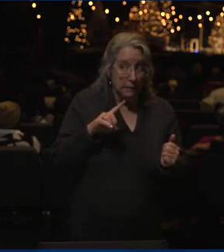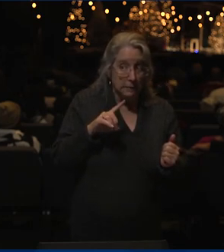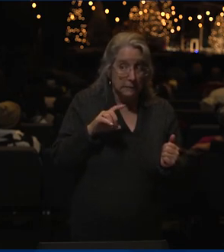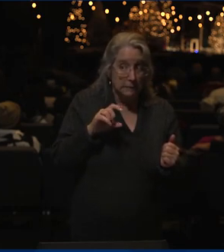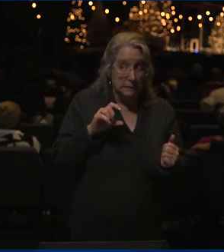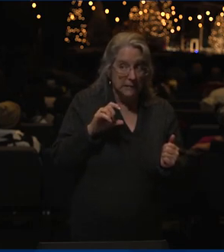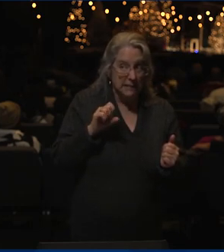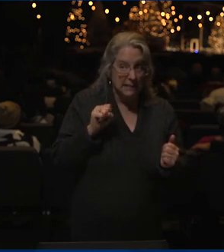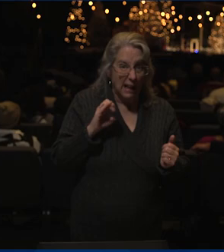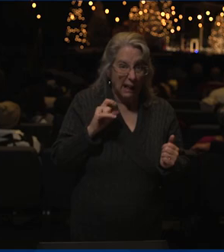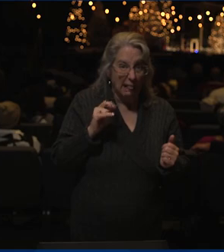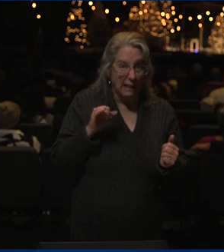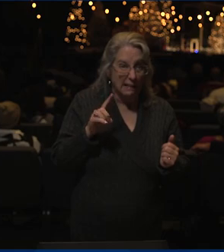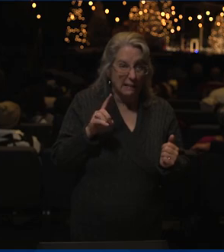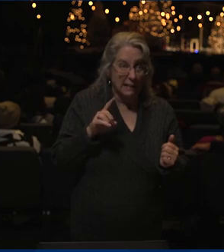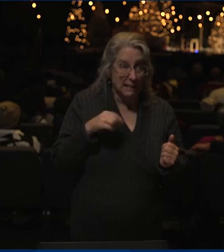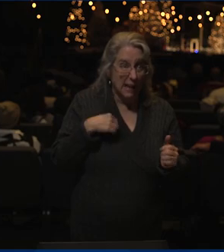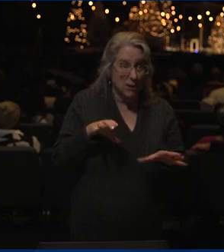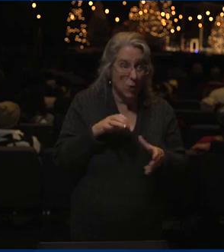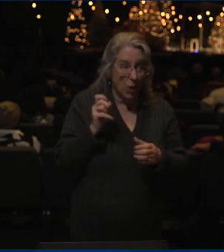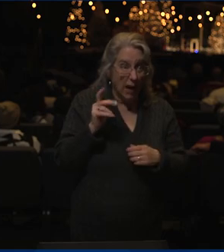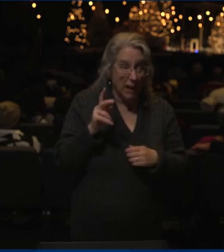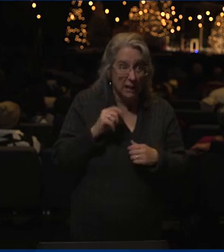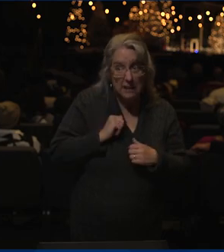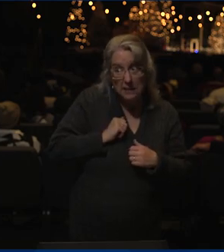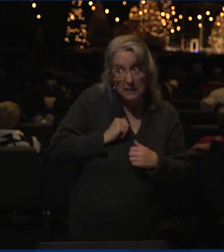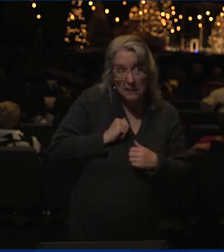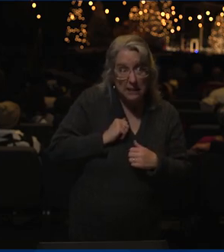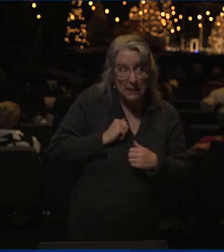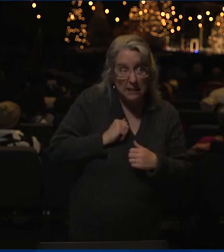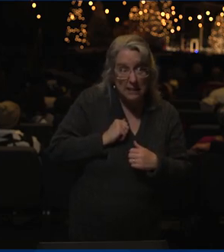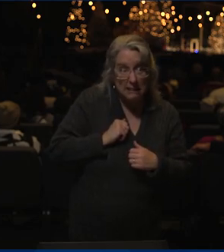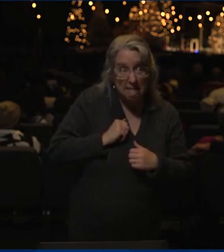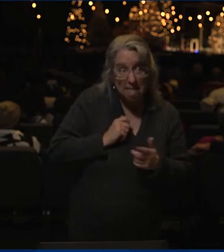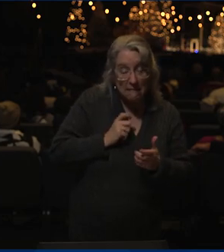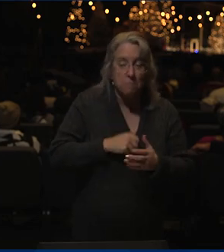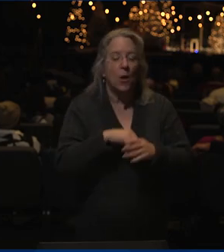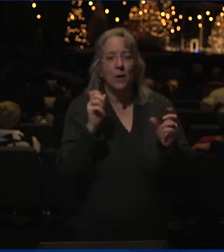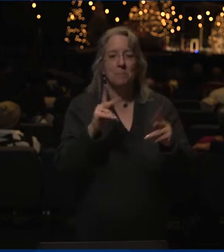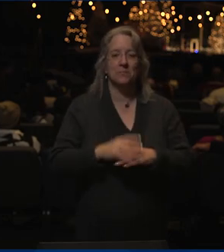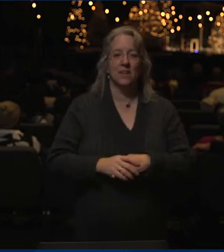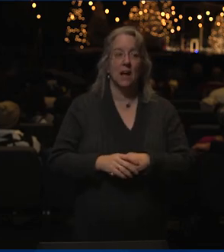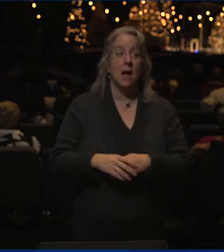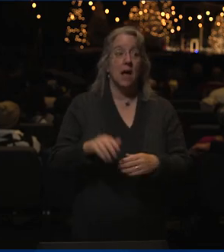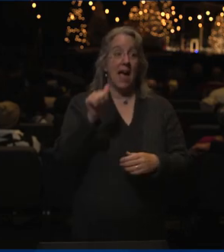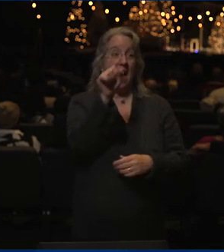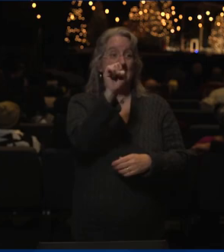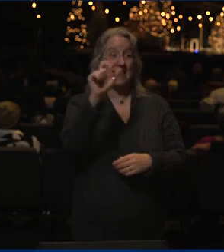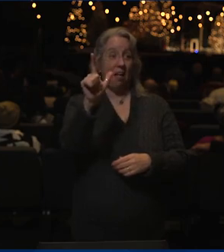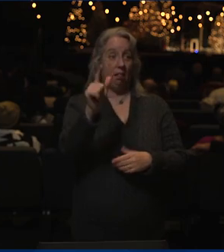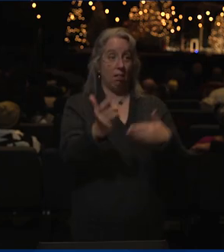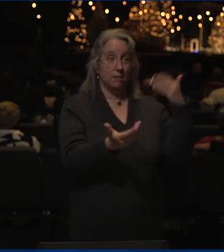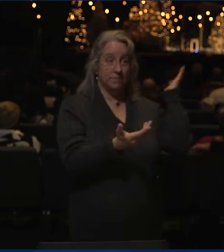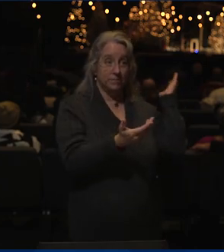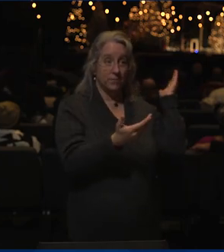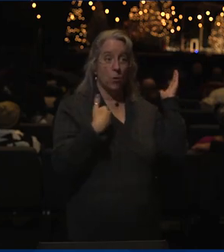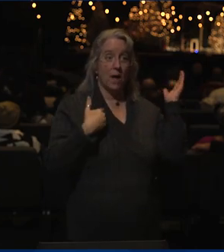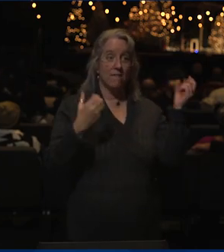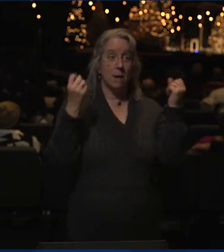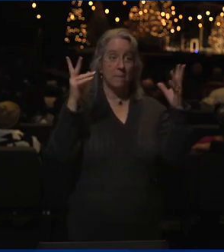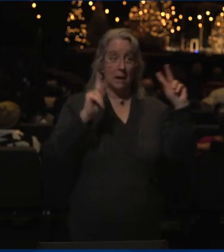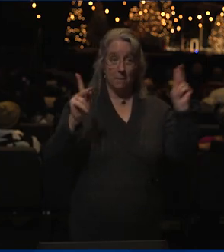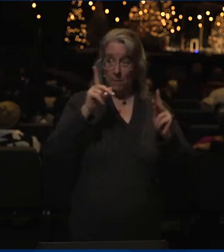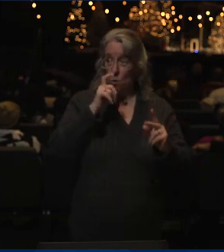Did I do okay? All right. And now in American Sign Language, which we have a lot of folks